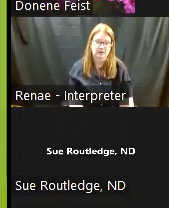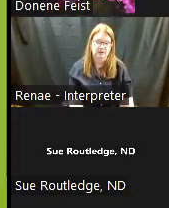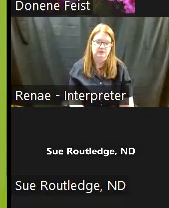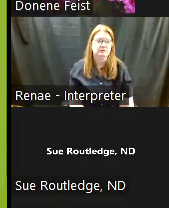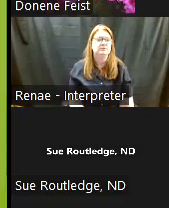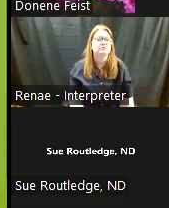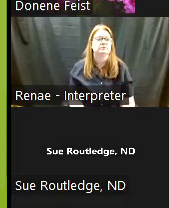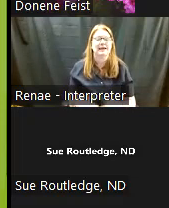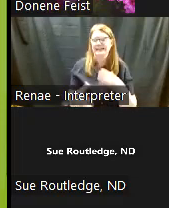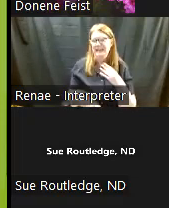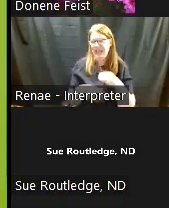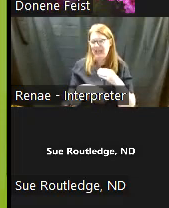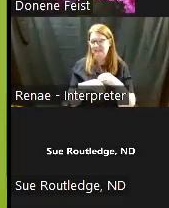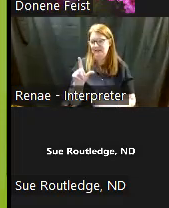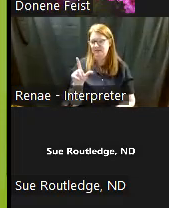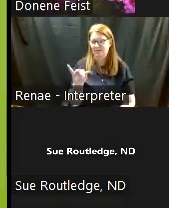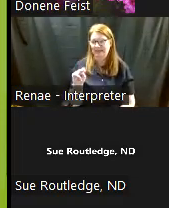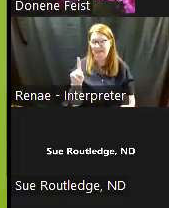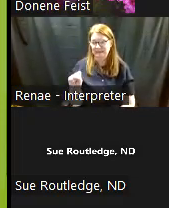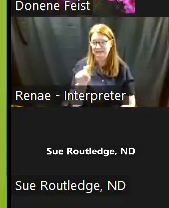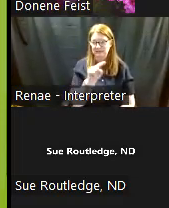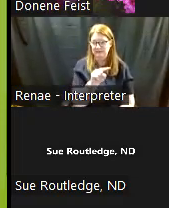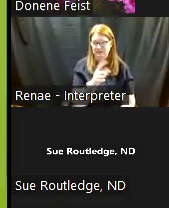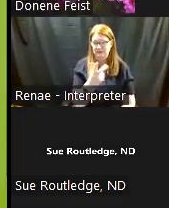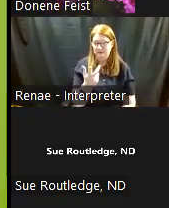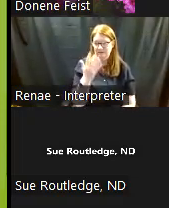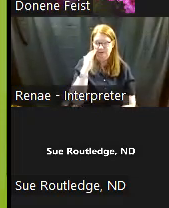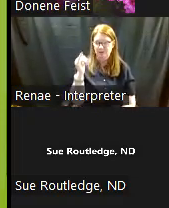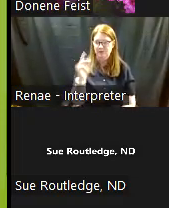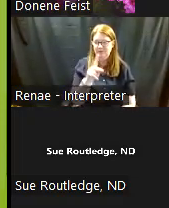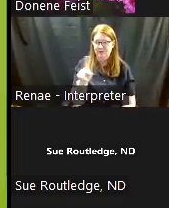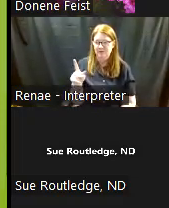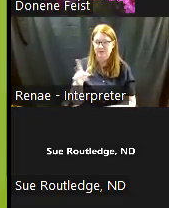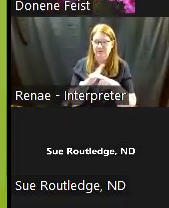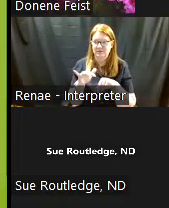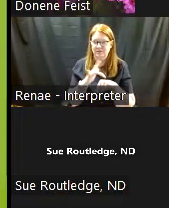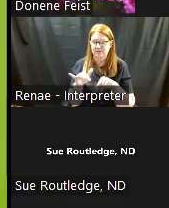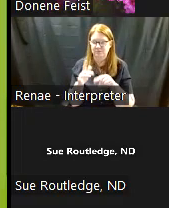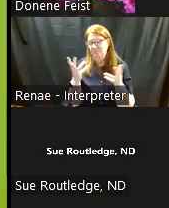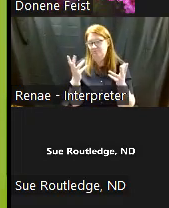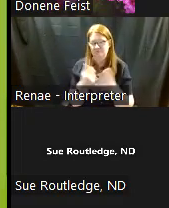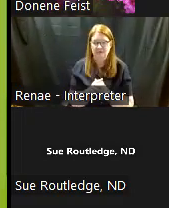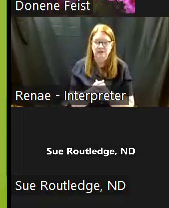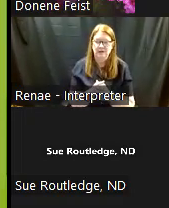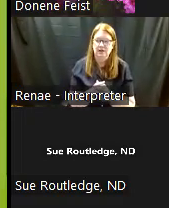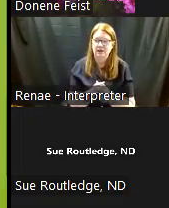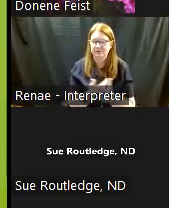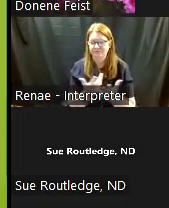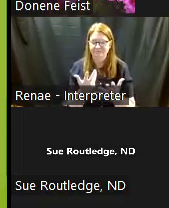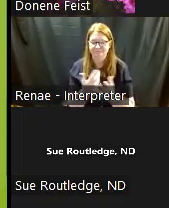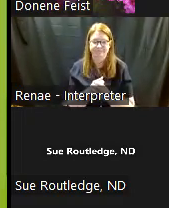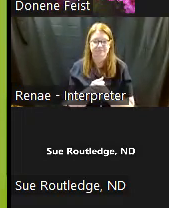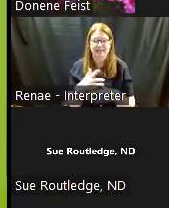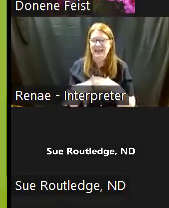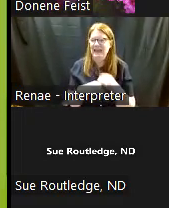I just put some links in here. So hopefully this PowerPoint will be available. I don't know, I guess if it's available or not, but I just